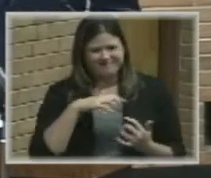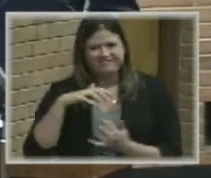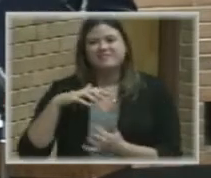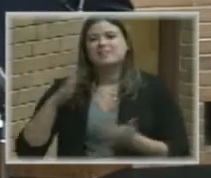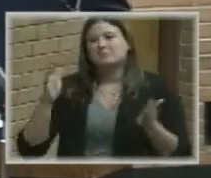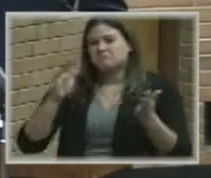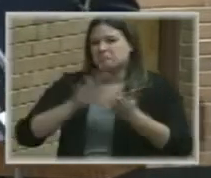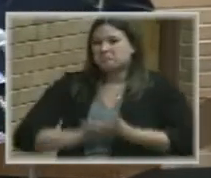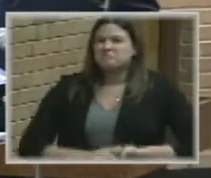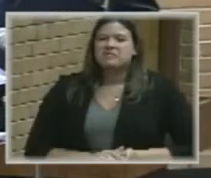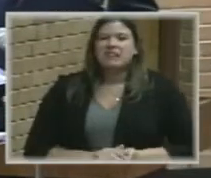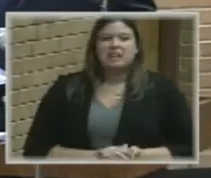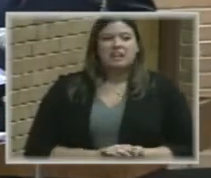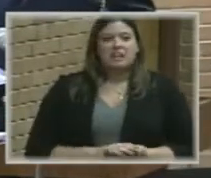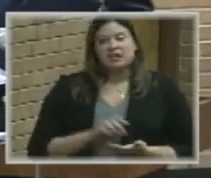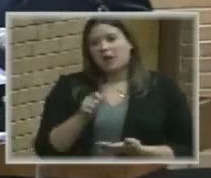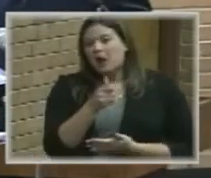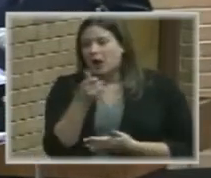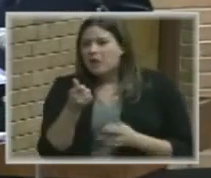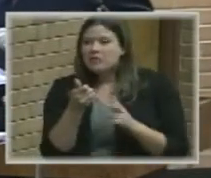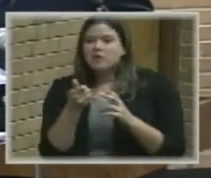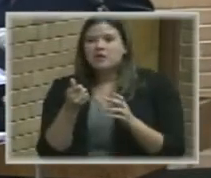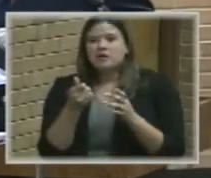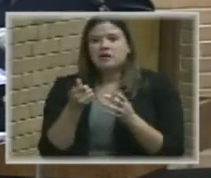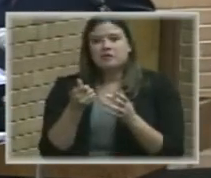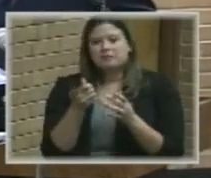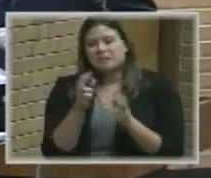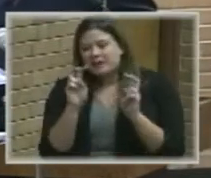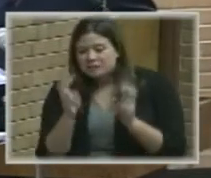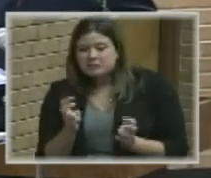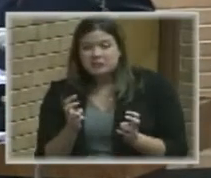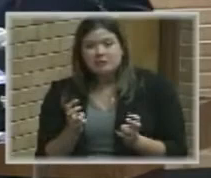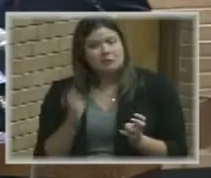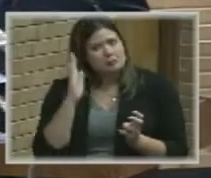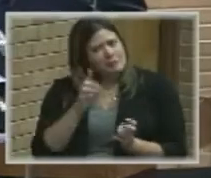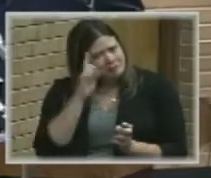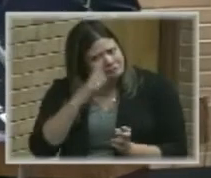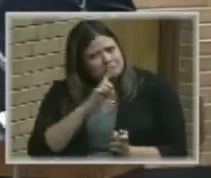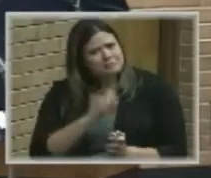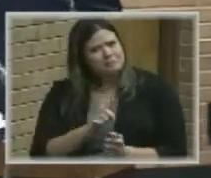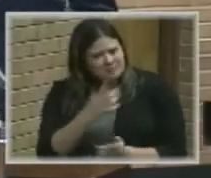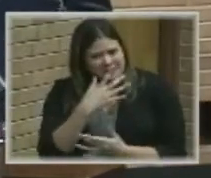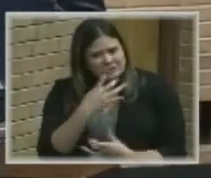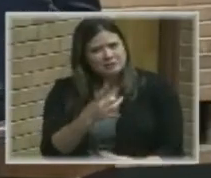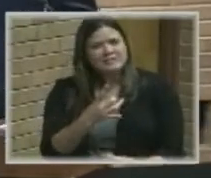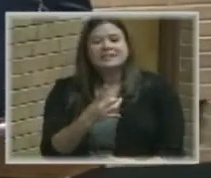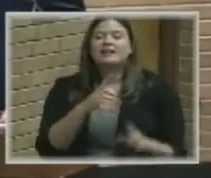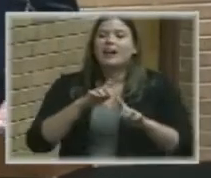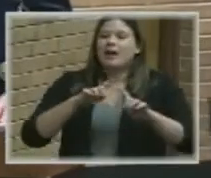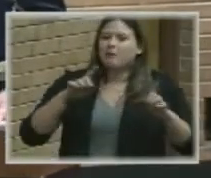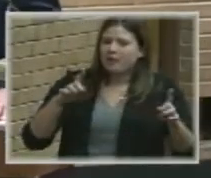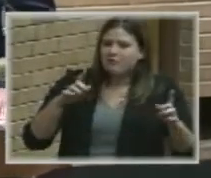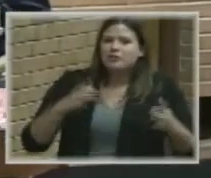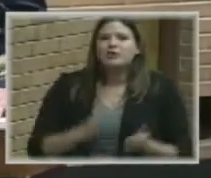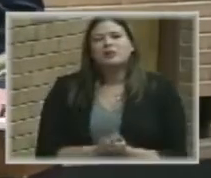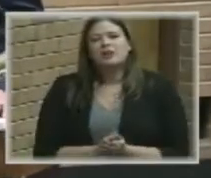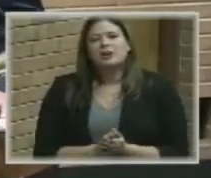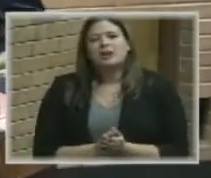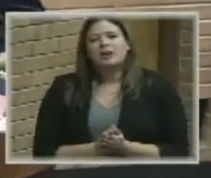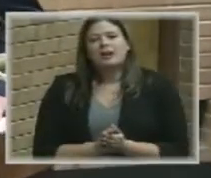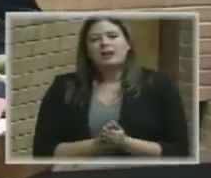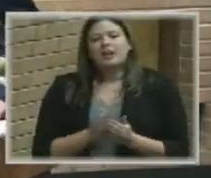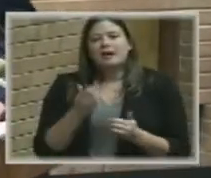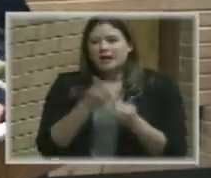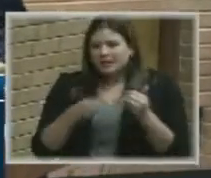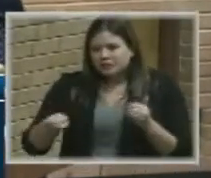And other matters that will no doubt be of interest. However, I also want to invite each of you down to